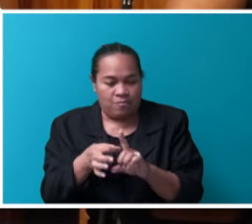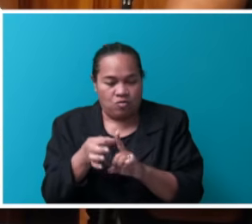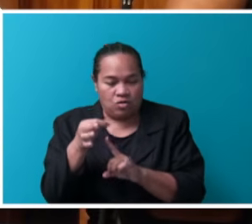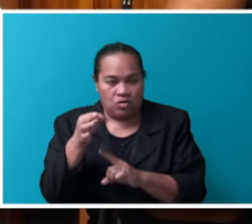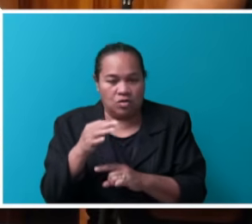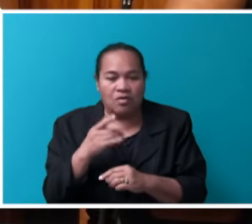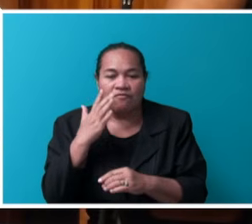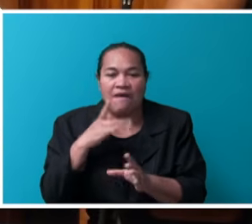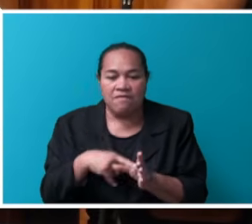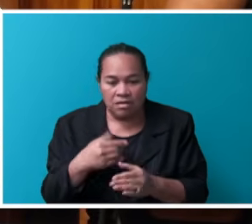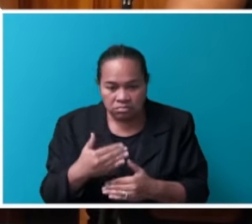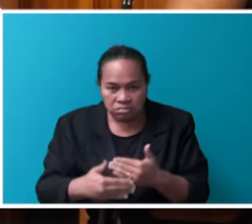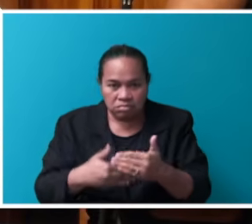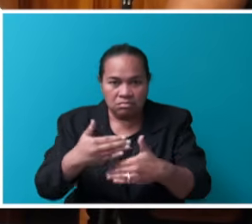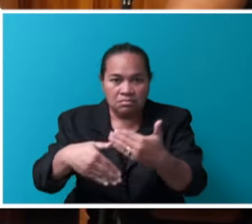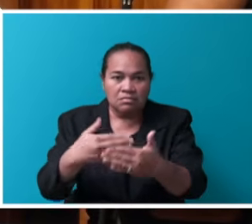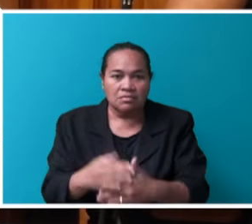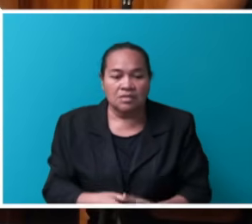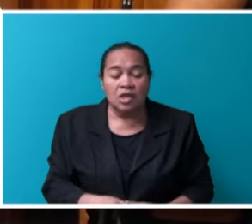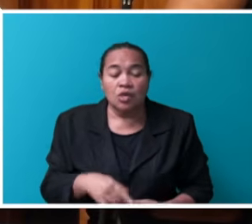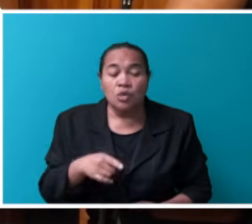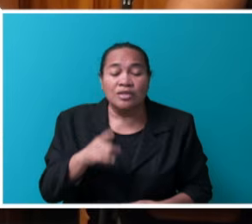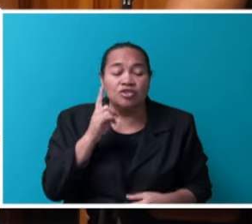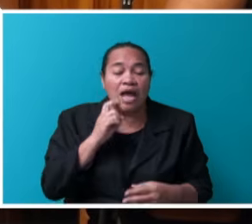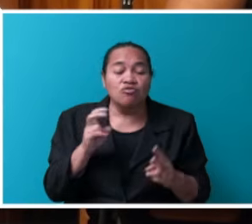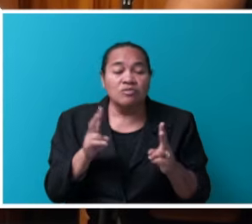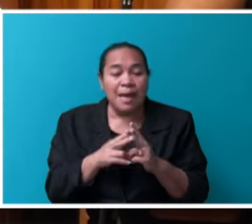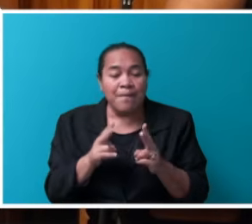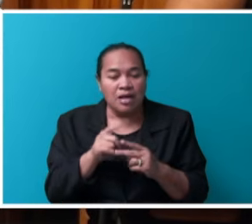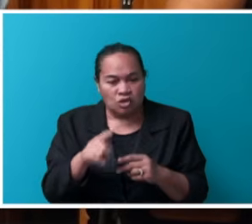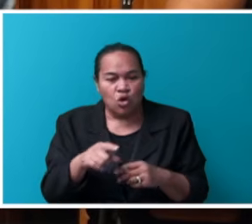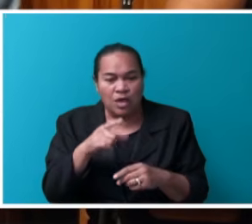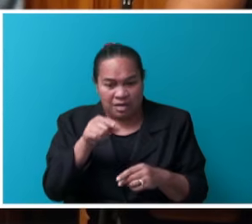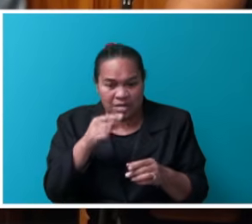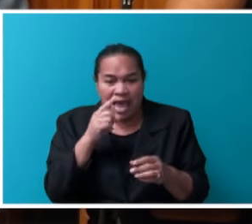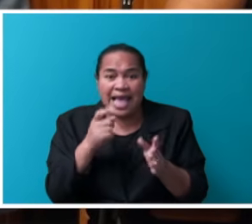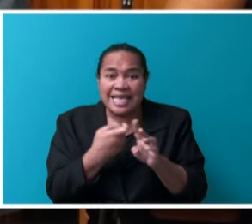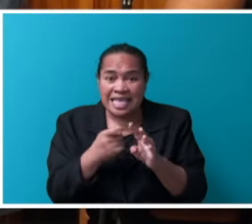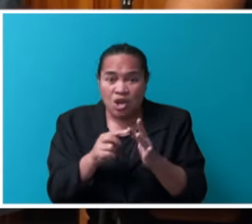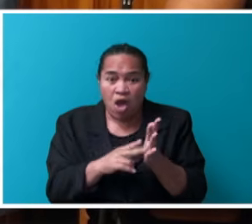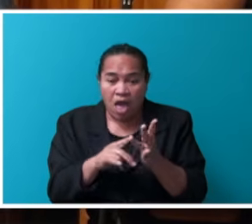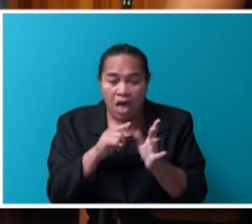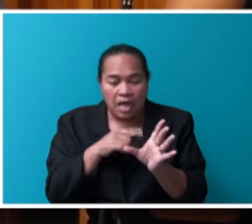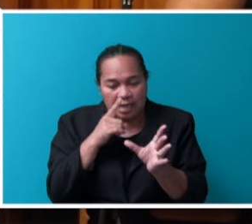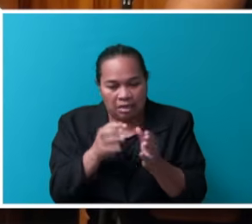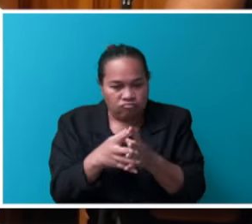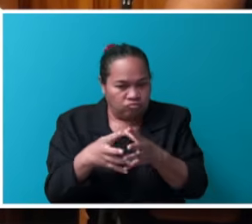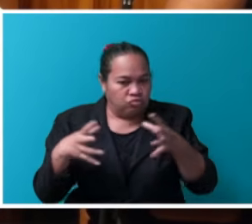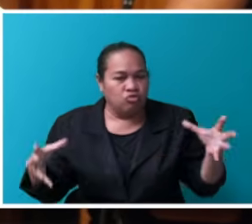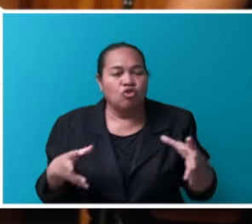5-year period. This initiative aims to double the capacity of the Kinoya wastewater treatment facility to